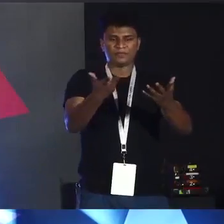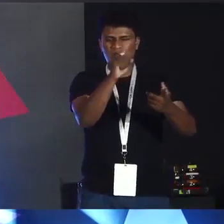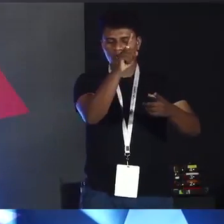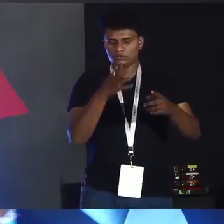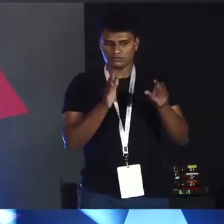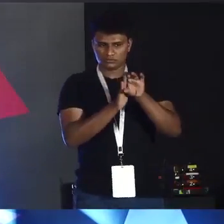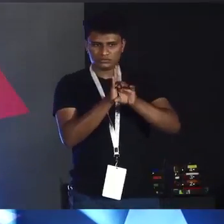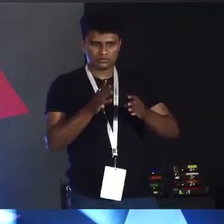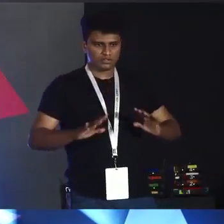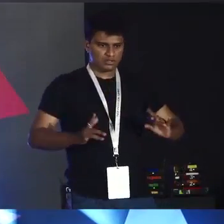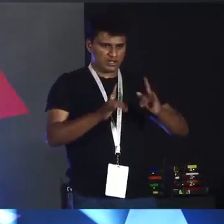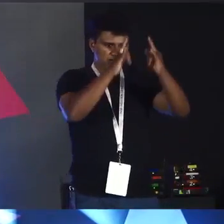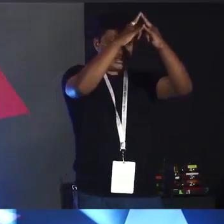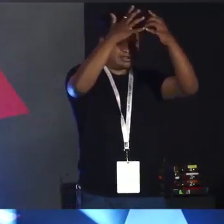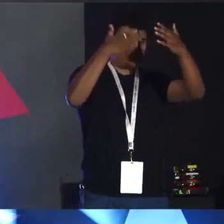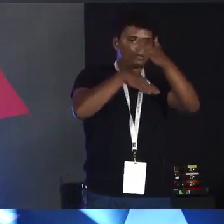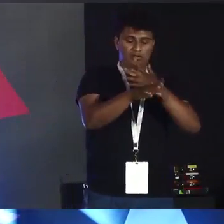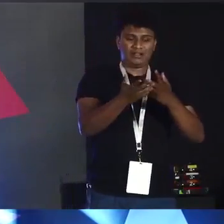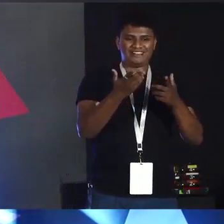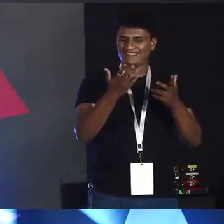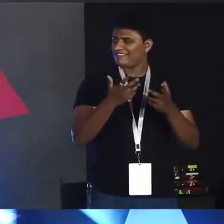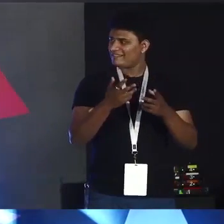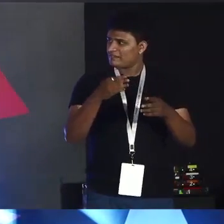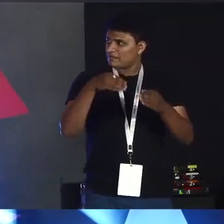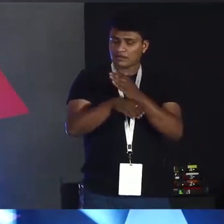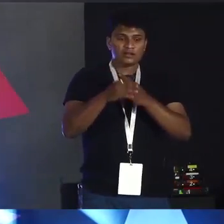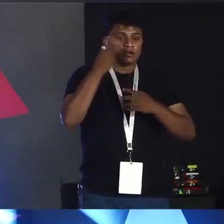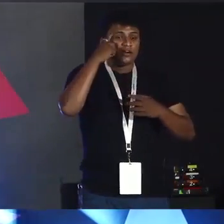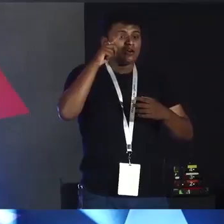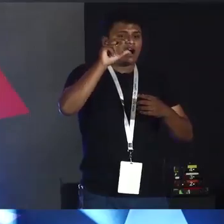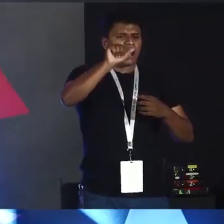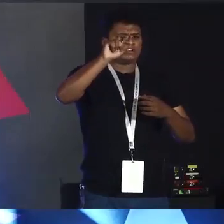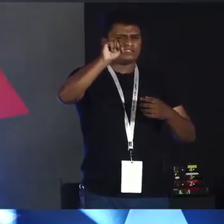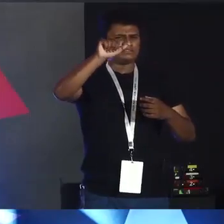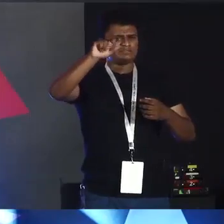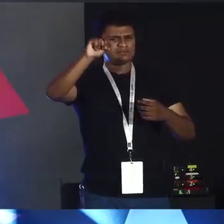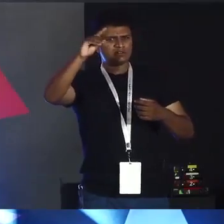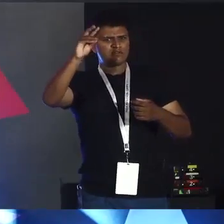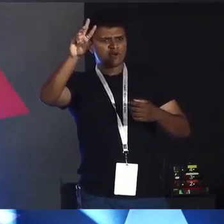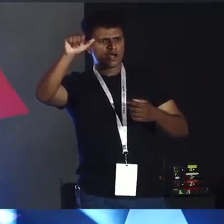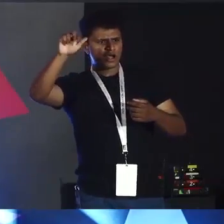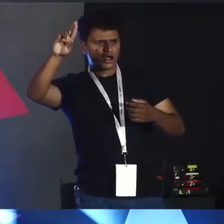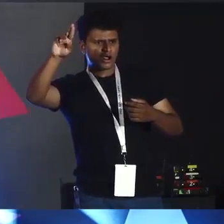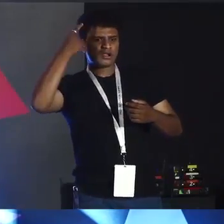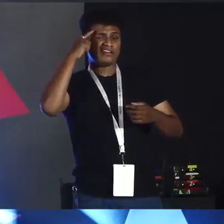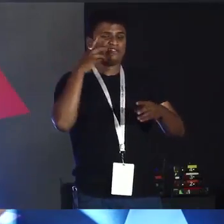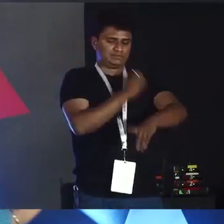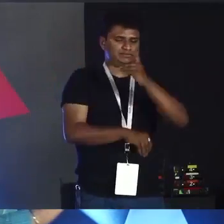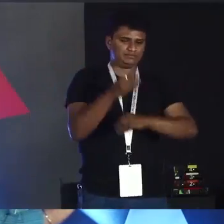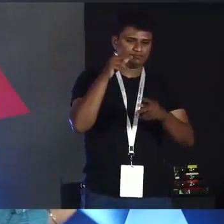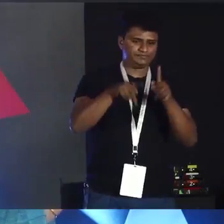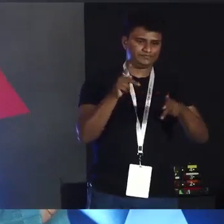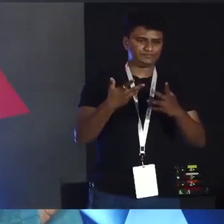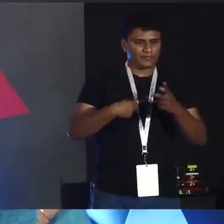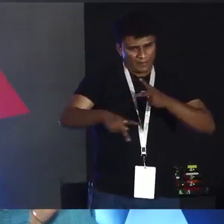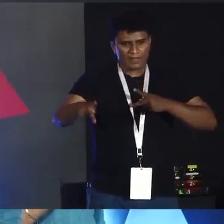for different kind of disabilities, and where when there 400 strong band of disabled people, which is a very beautiful band